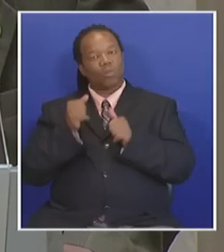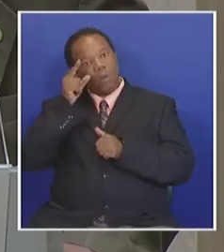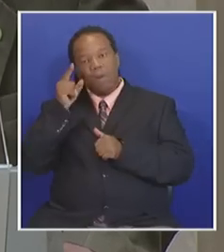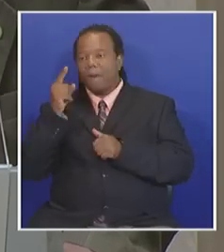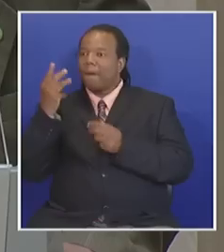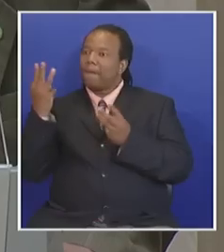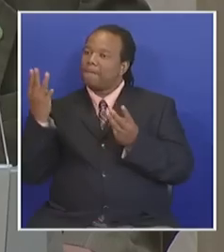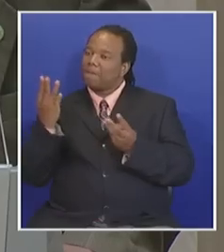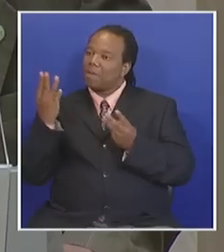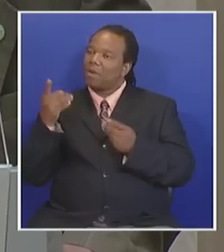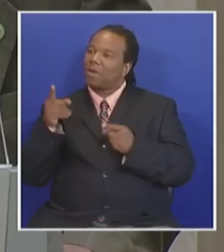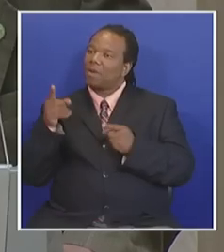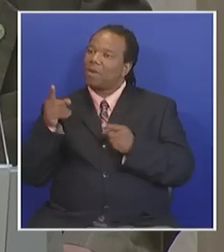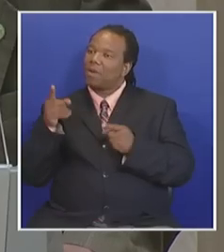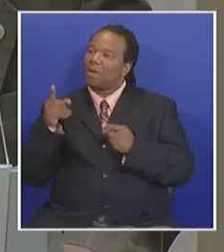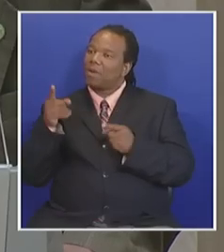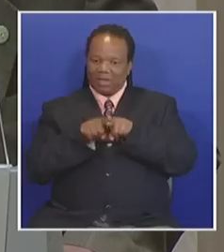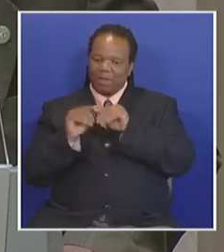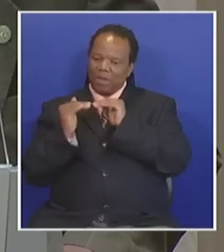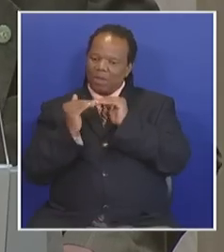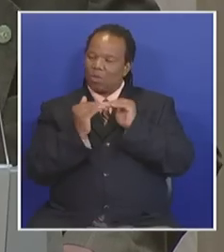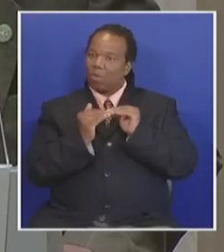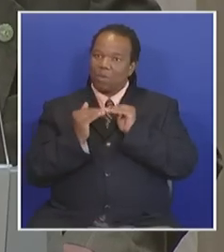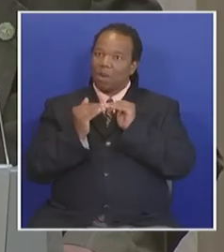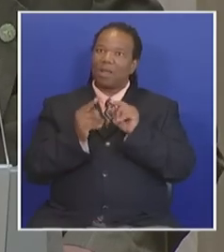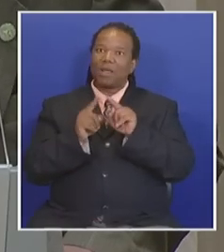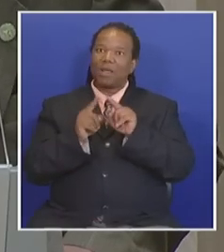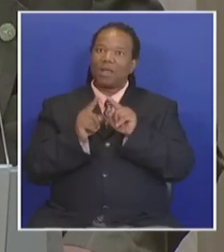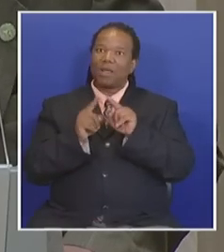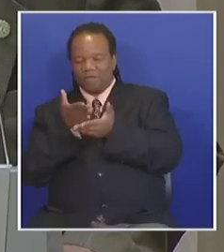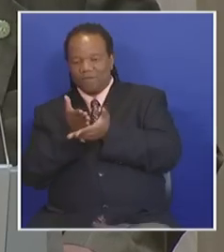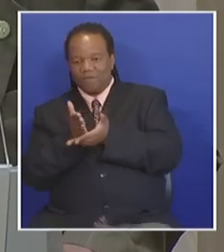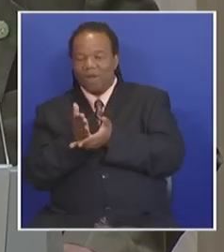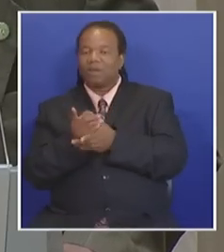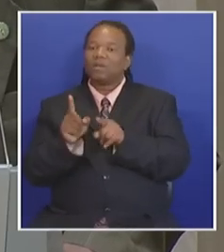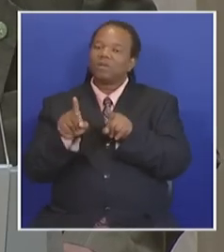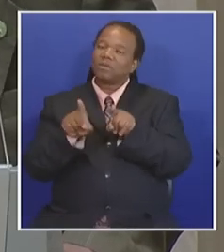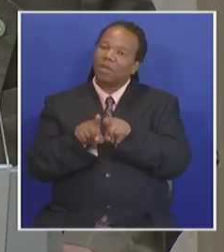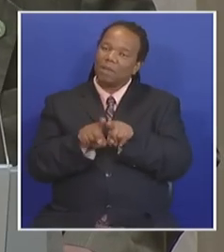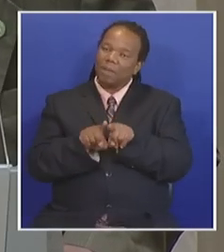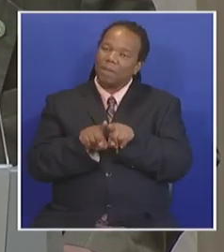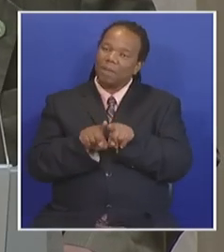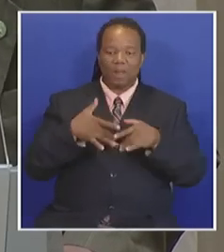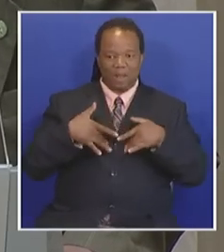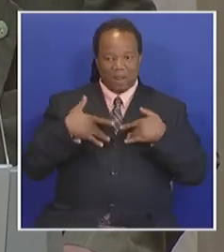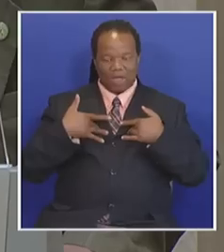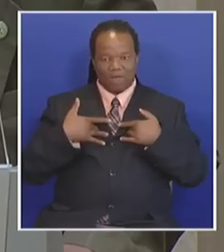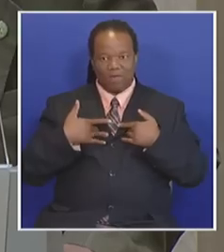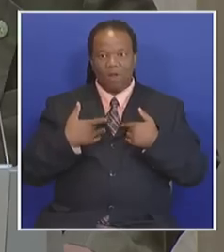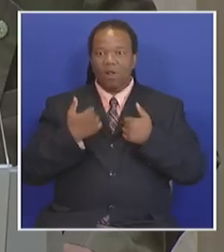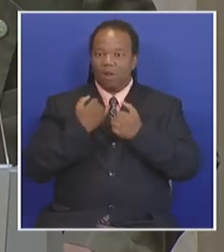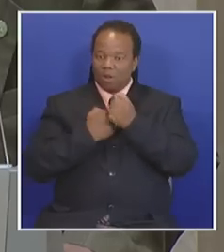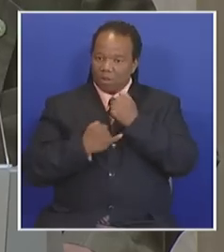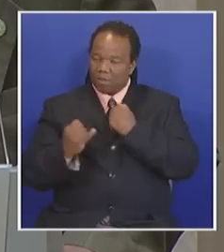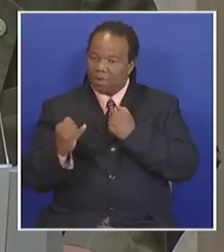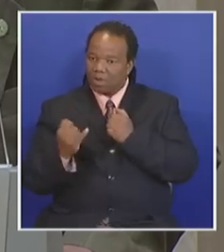are born equal, with each entitled in equal measure to life, liberty,